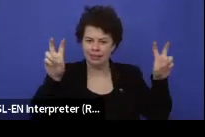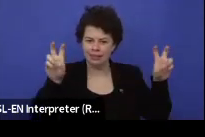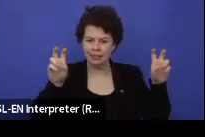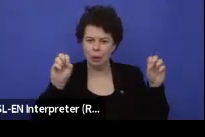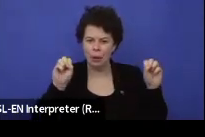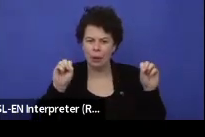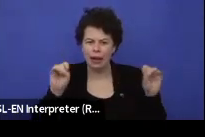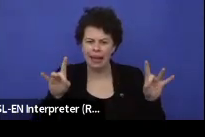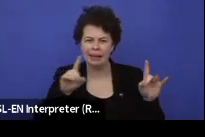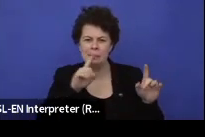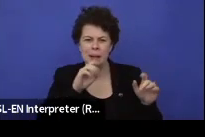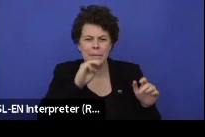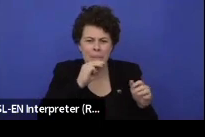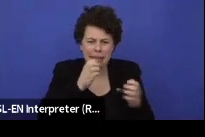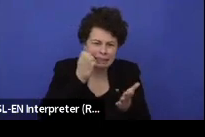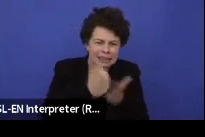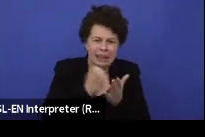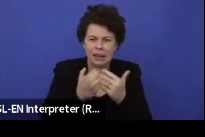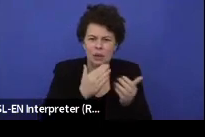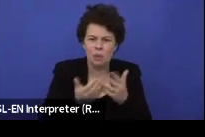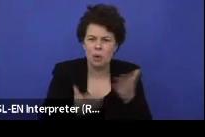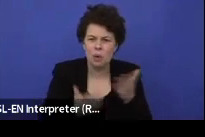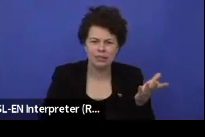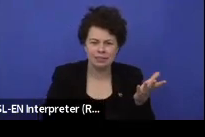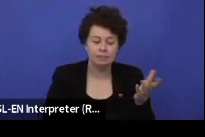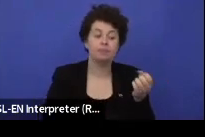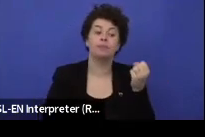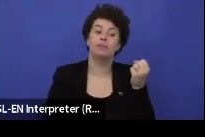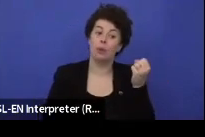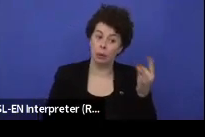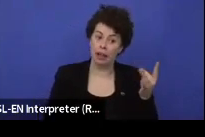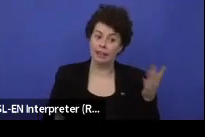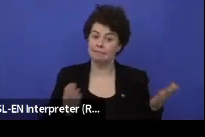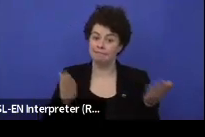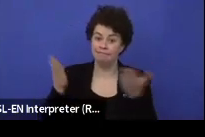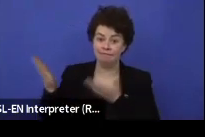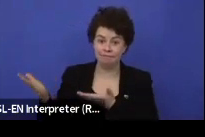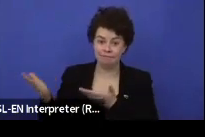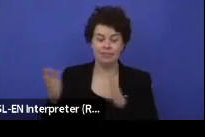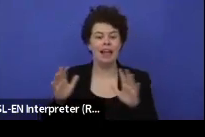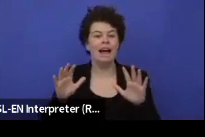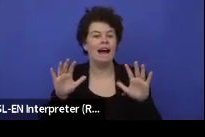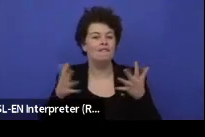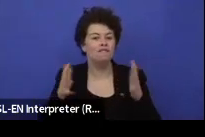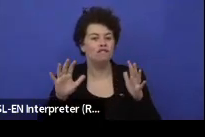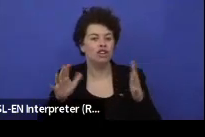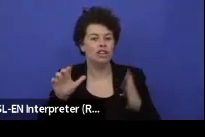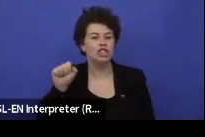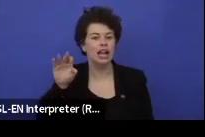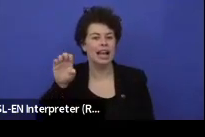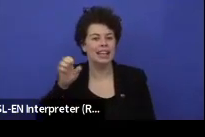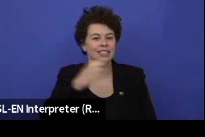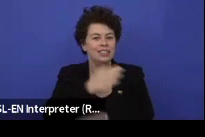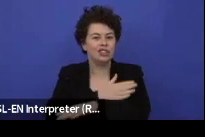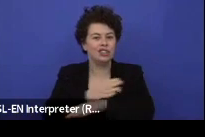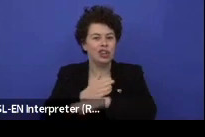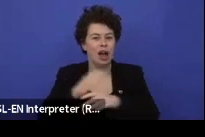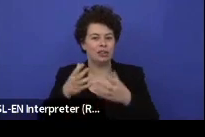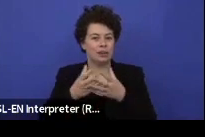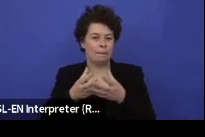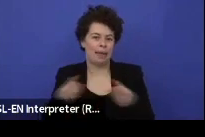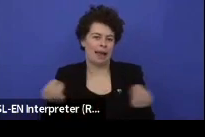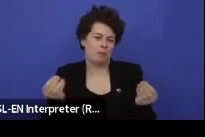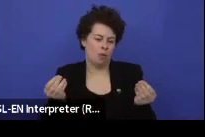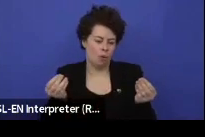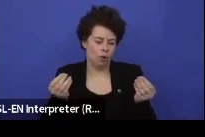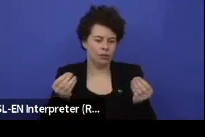mean? Well, so the average age for menopause is 51 years, but